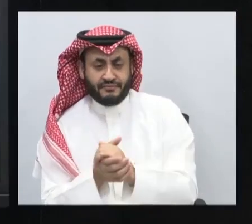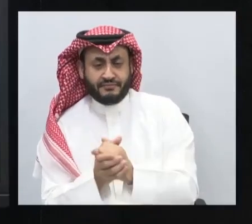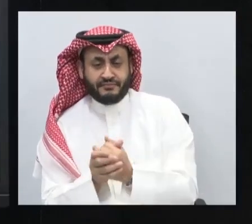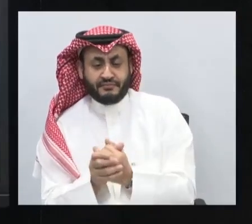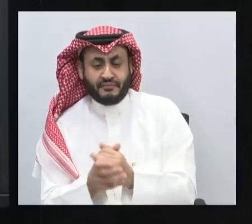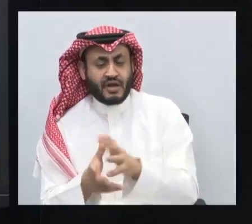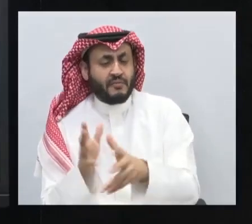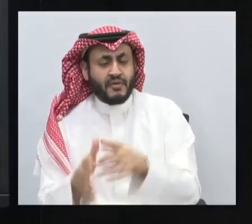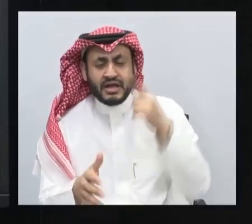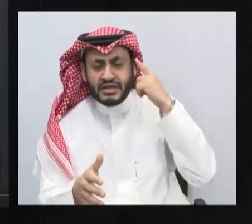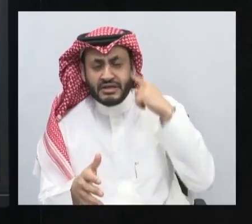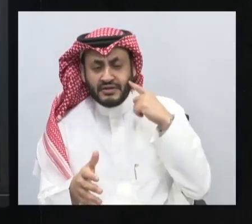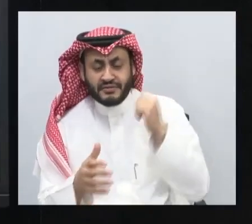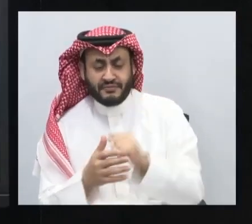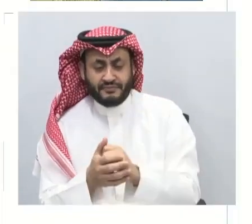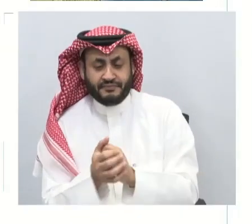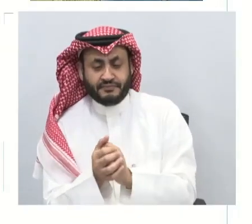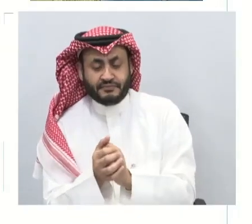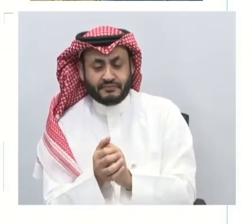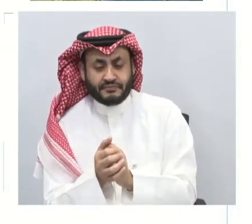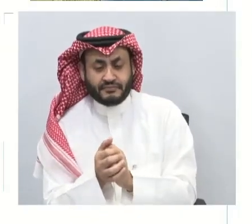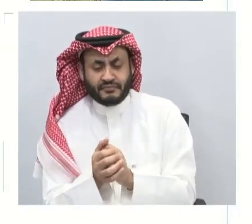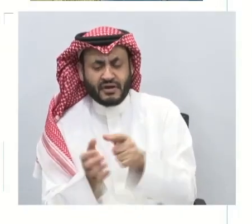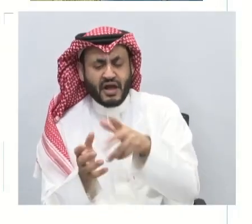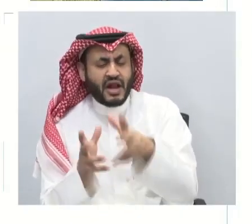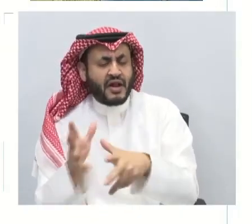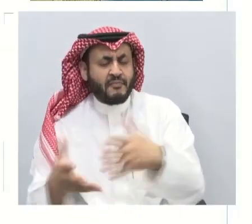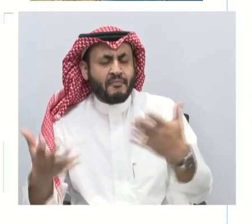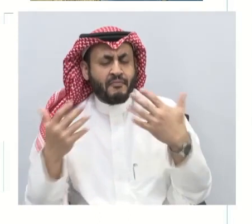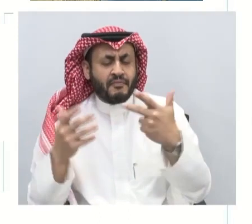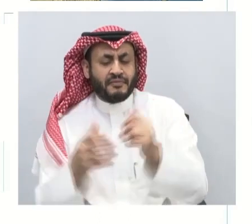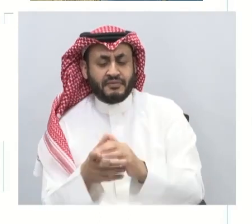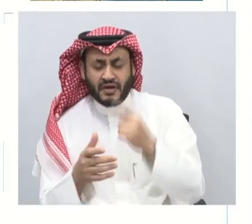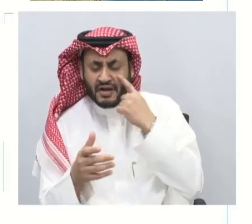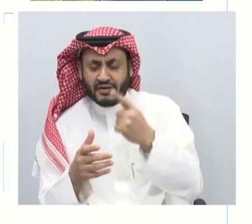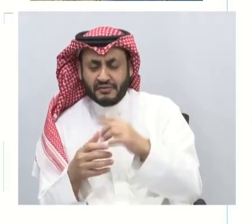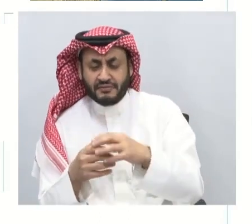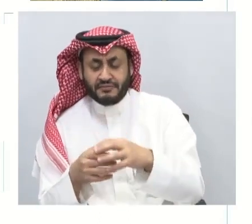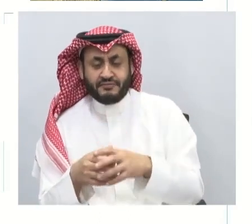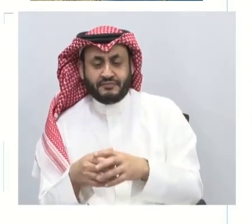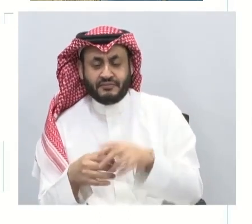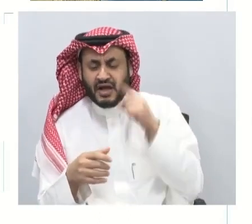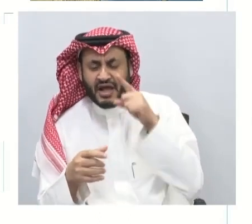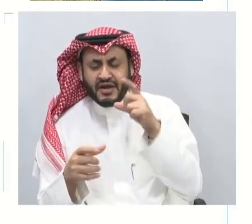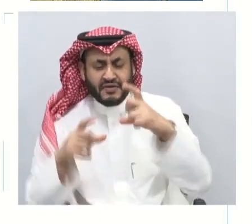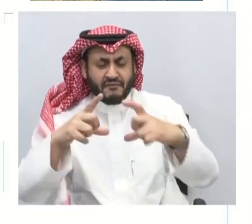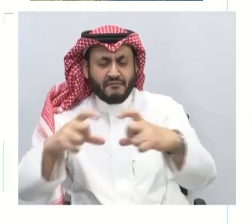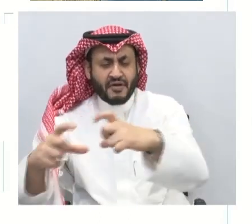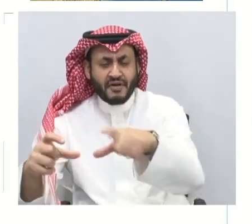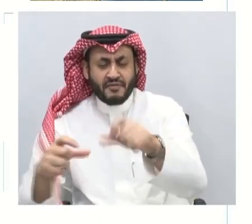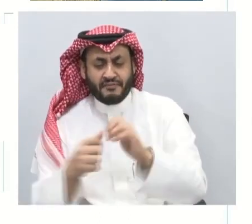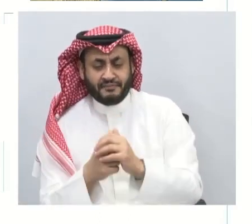the questions that we asked you before. What's the weather going to be? You can check, you can tell from the signs here, or the